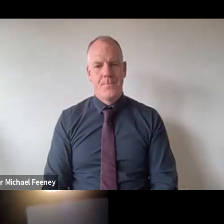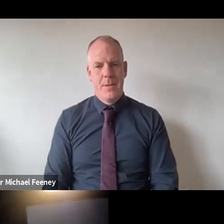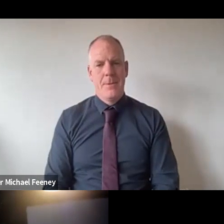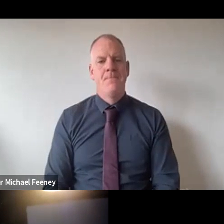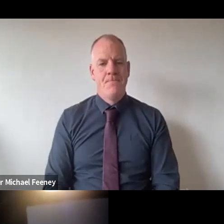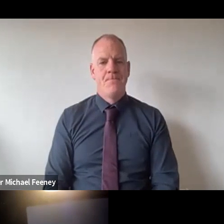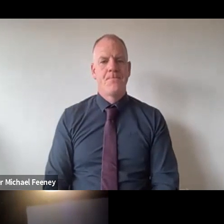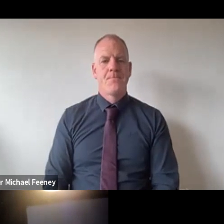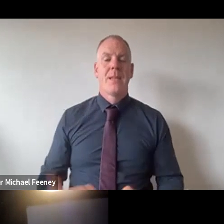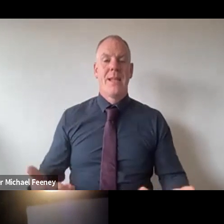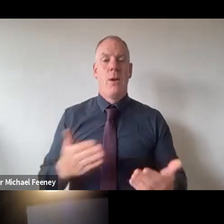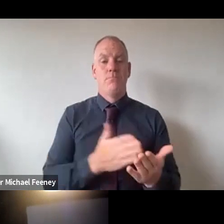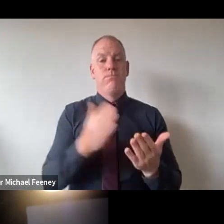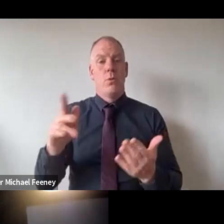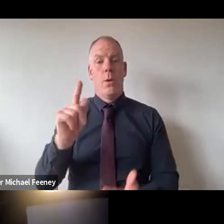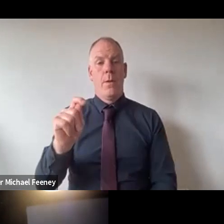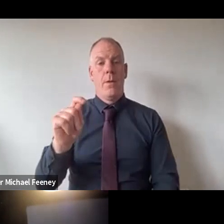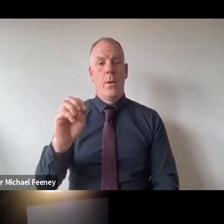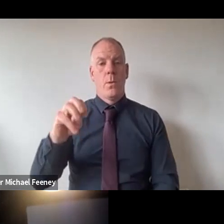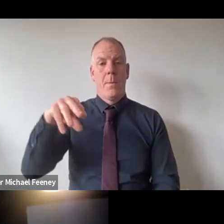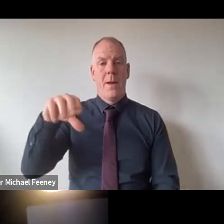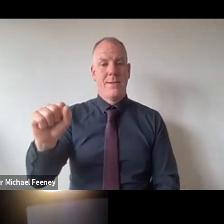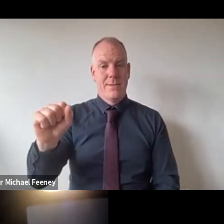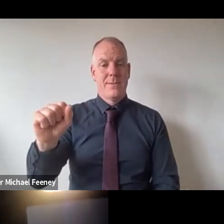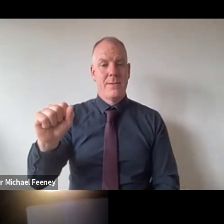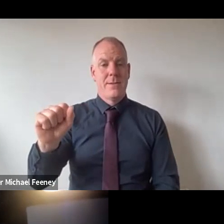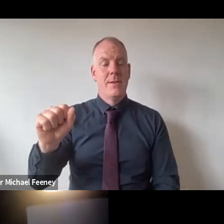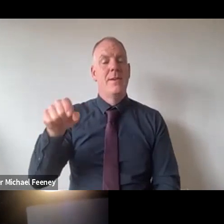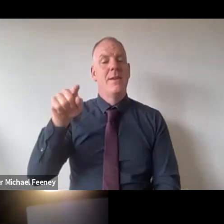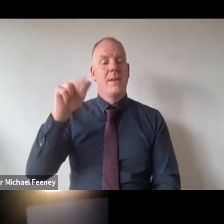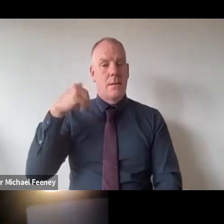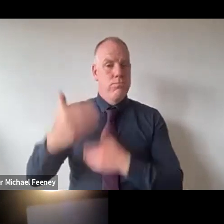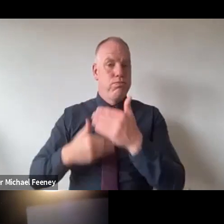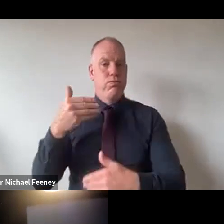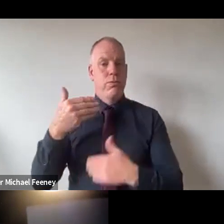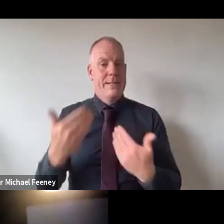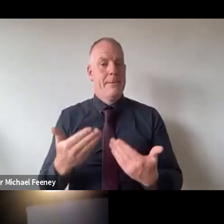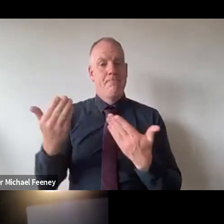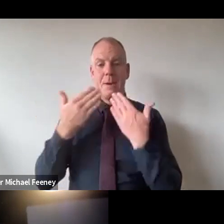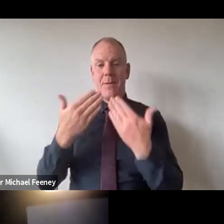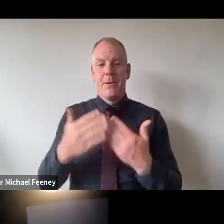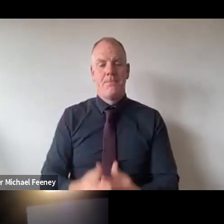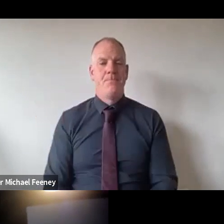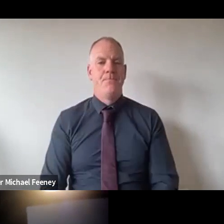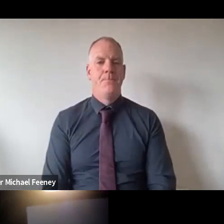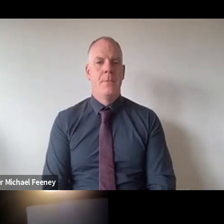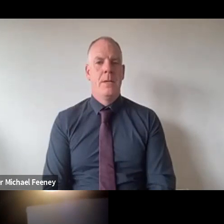Brilliant. I'm going to move straight on to Tamás and give you the floor now. Thank you.